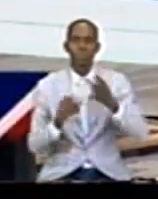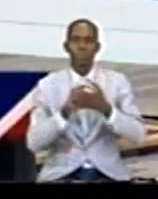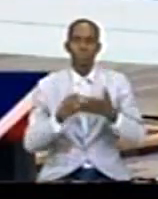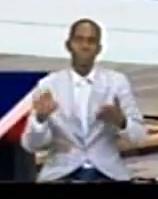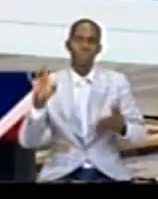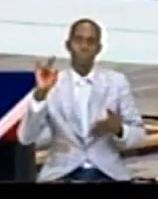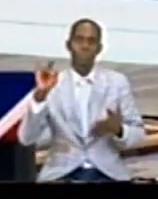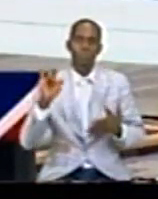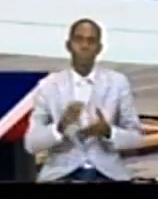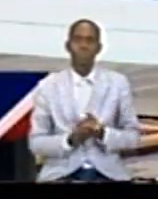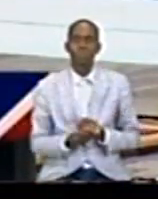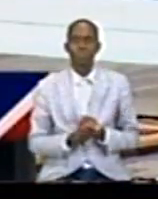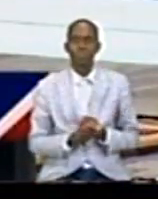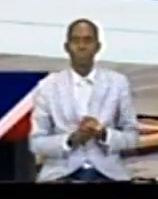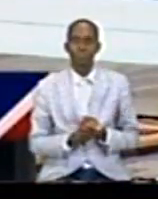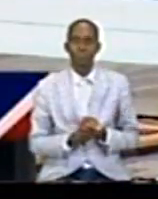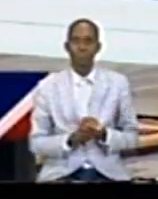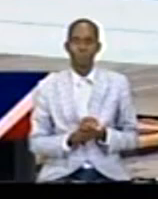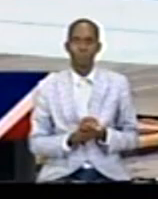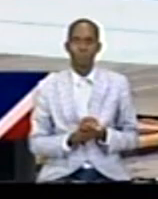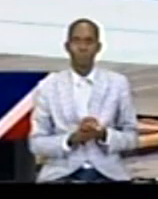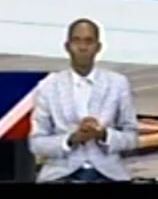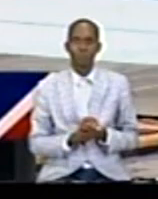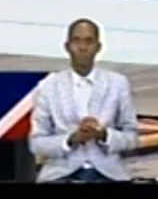4, verse 18.